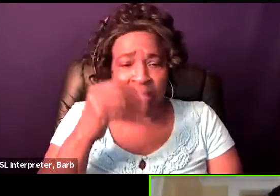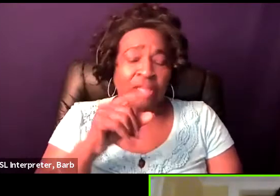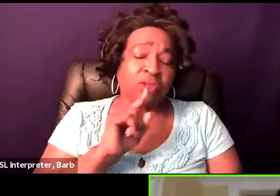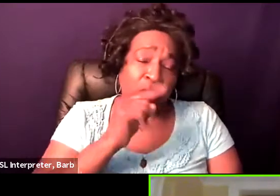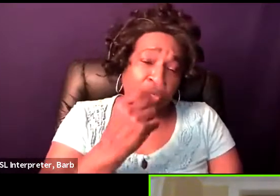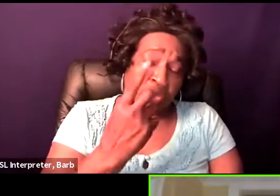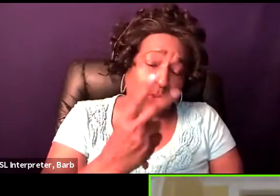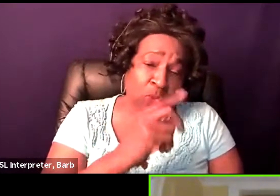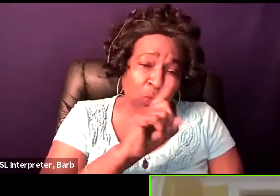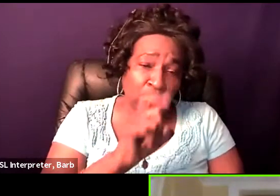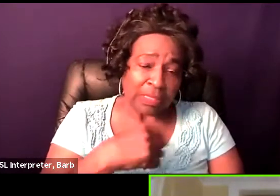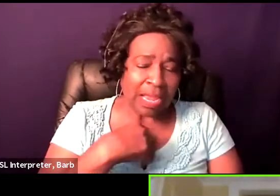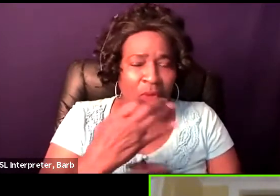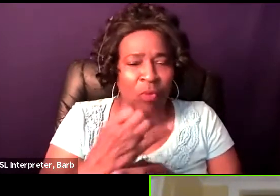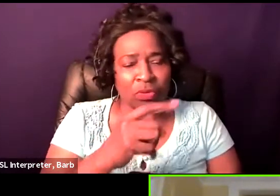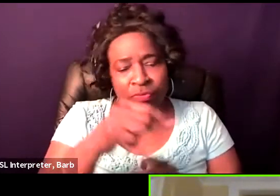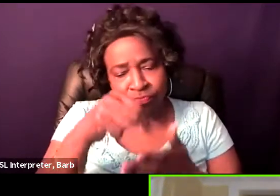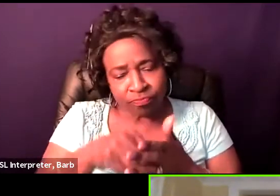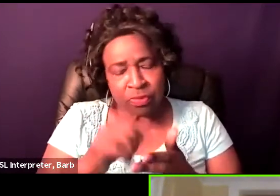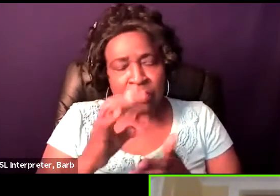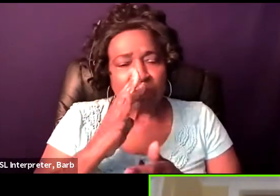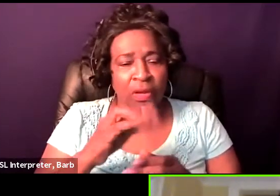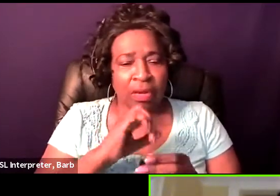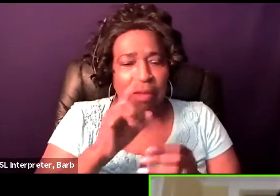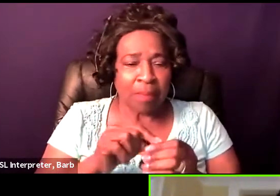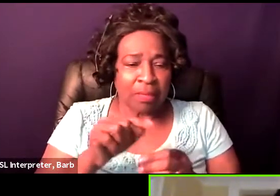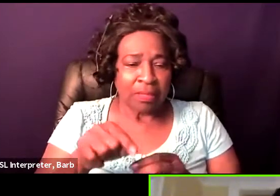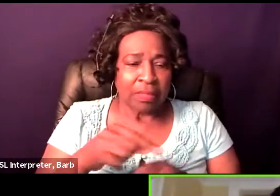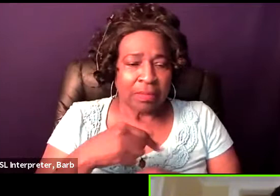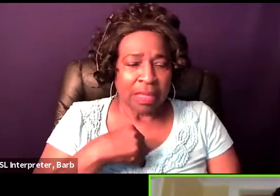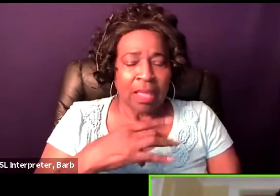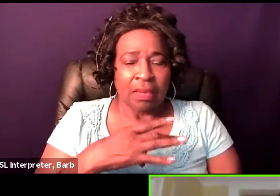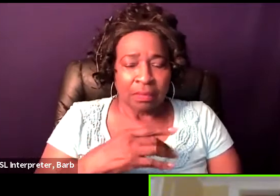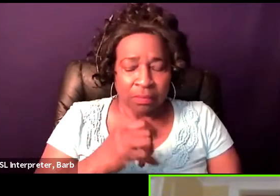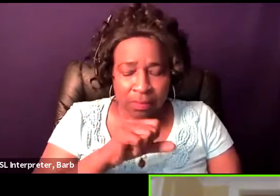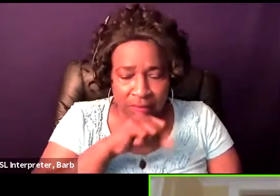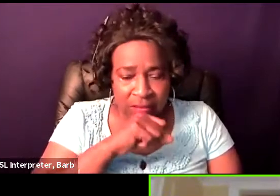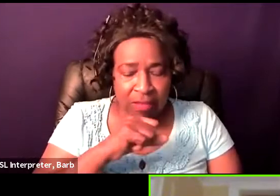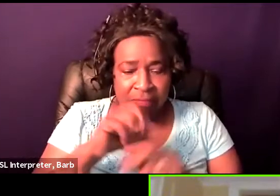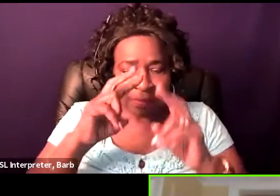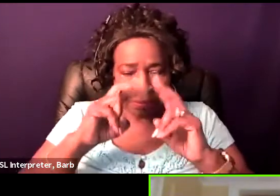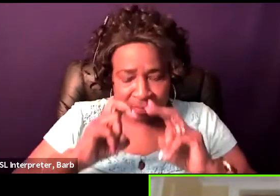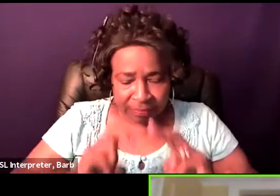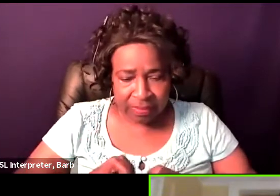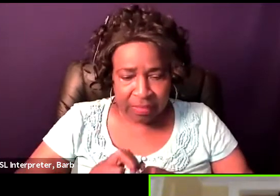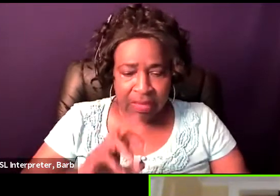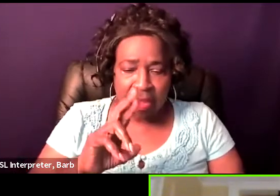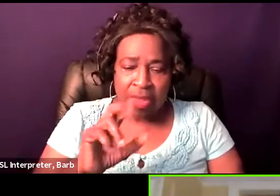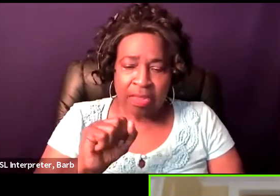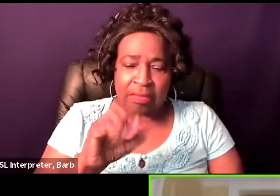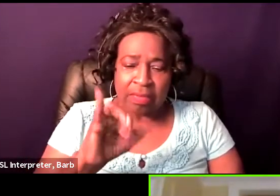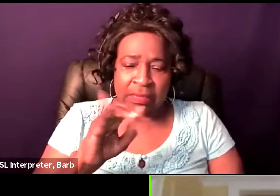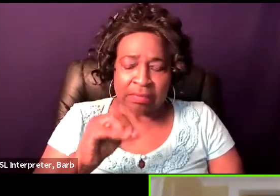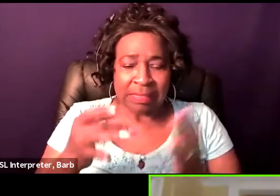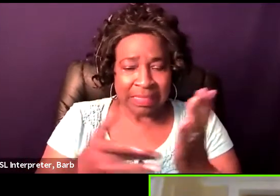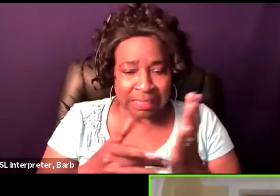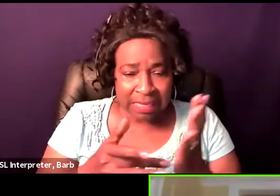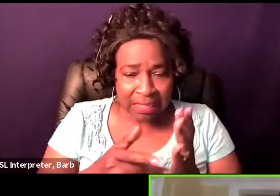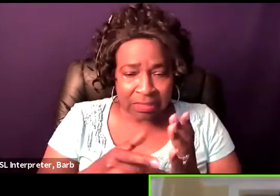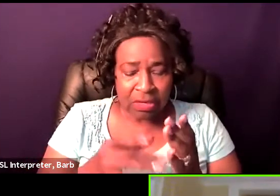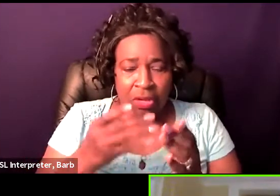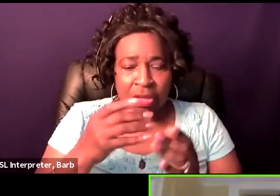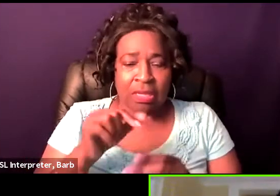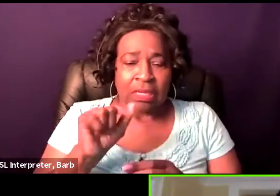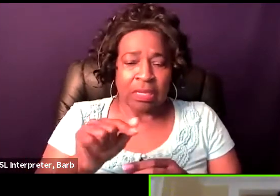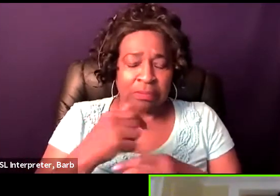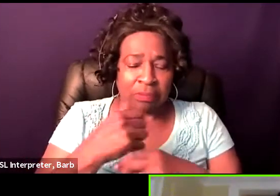one. I want you to talk a bit more, which I loved this analogy of racism as a technology, or of race as a technology, because it's productive,